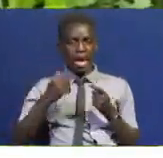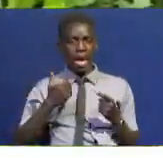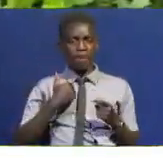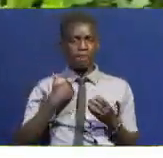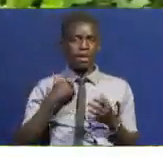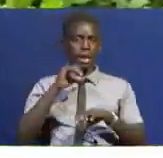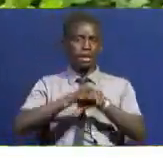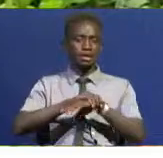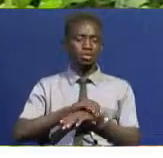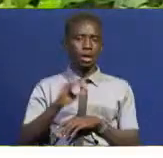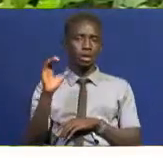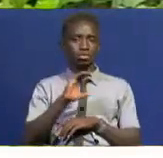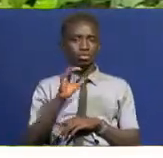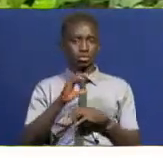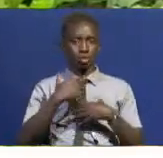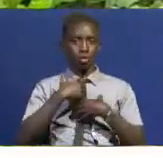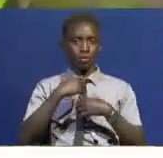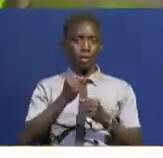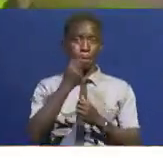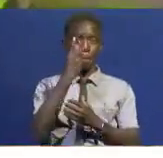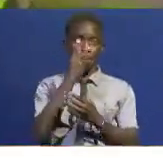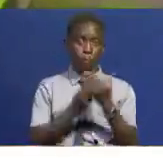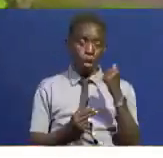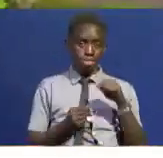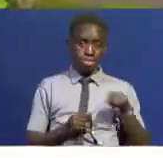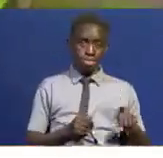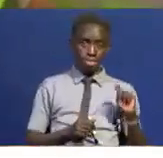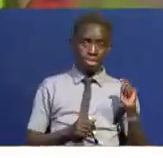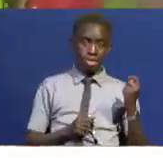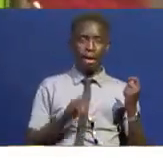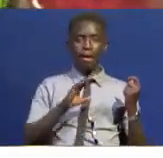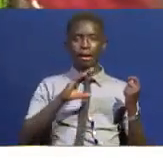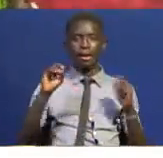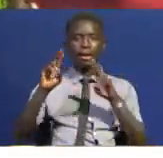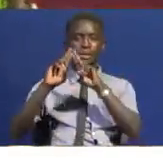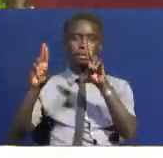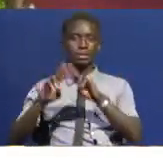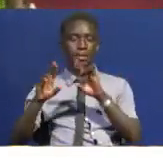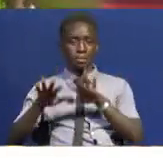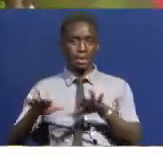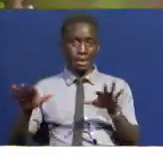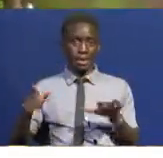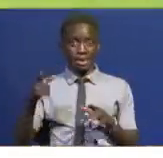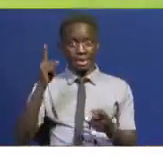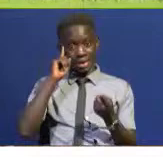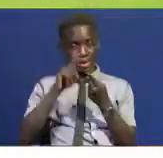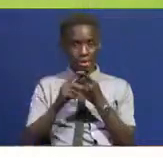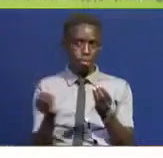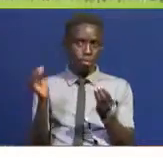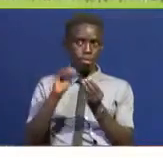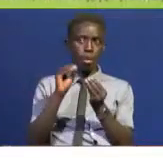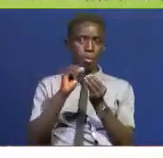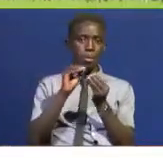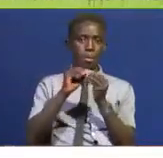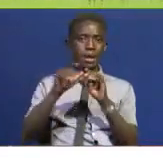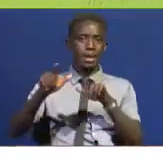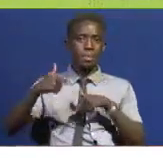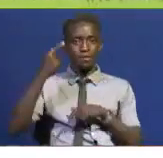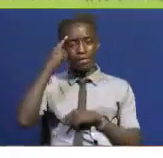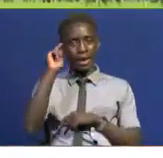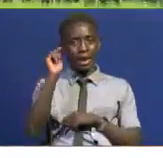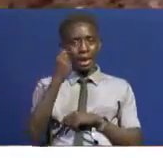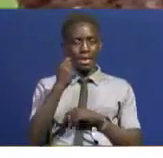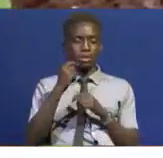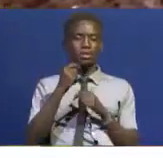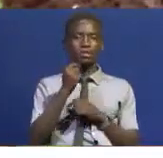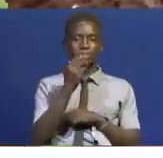confidence, both domestically and in international markets, ultimately increasing demand for Kenyan horticultural products.